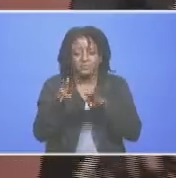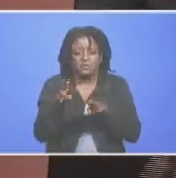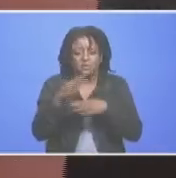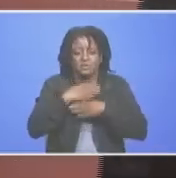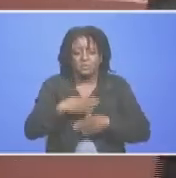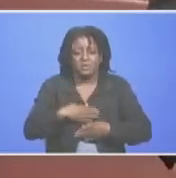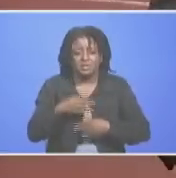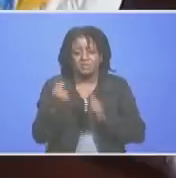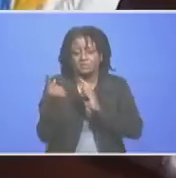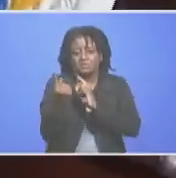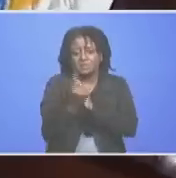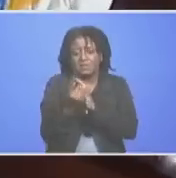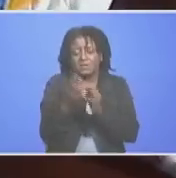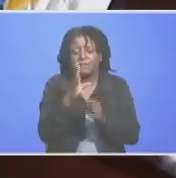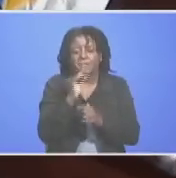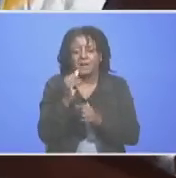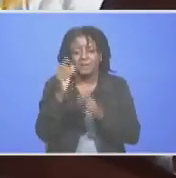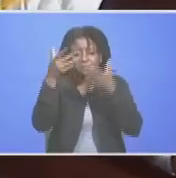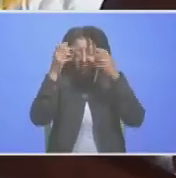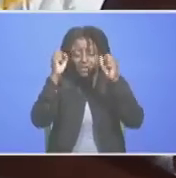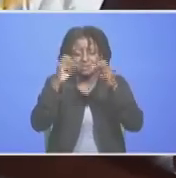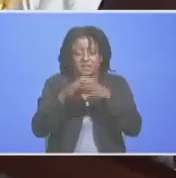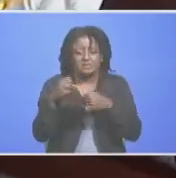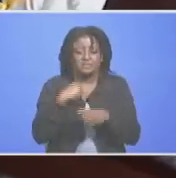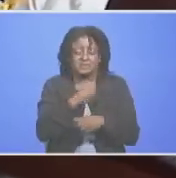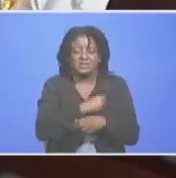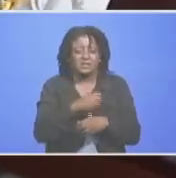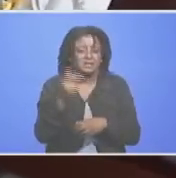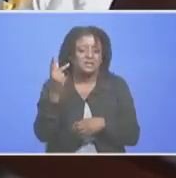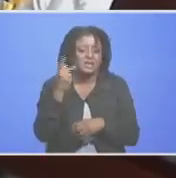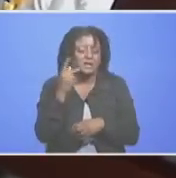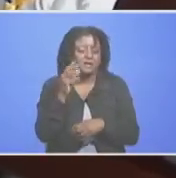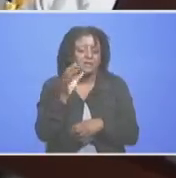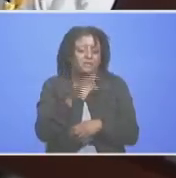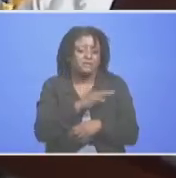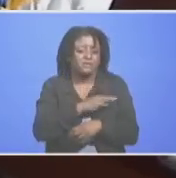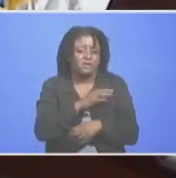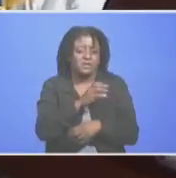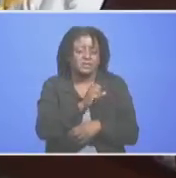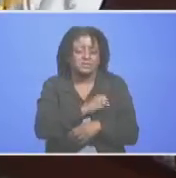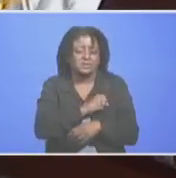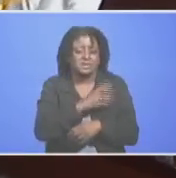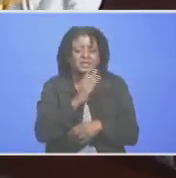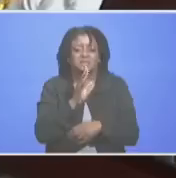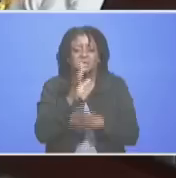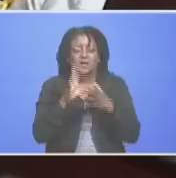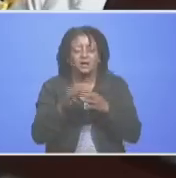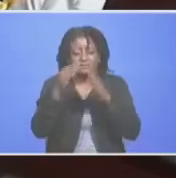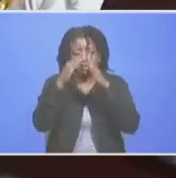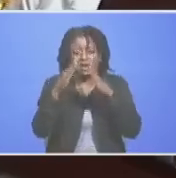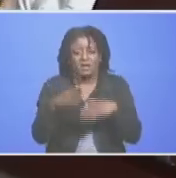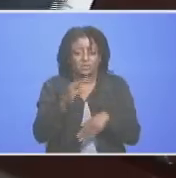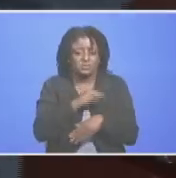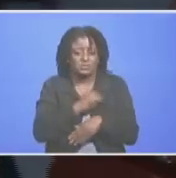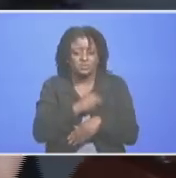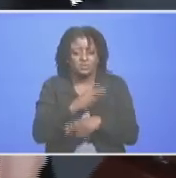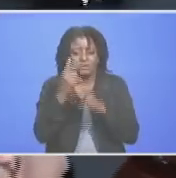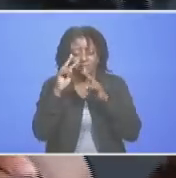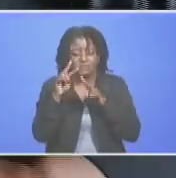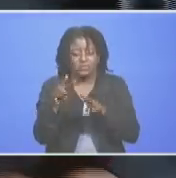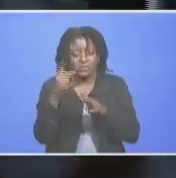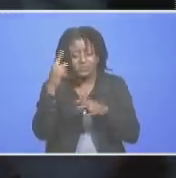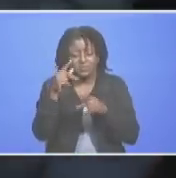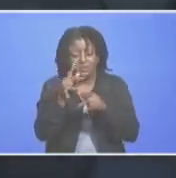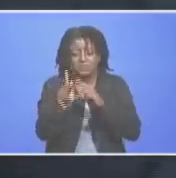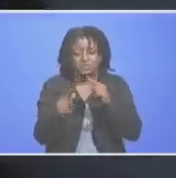by President of the Senate Kay Forbes Smith and Speaker of the House Holson Moultrie. Viewing for the general public will continue until 7